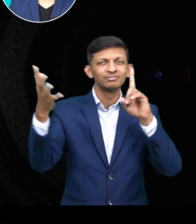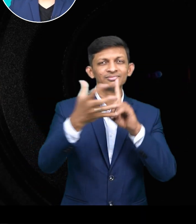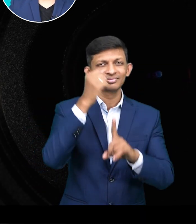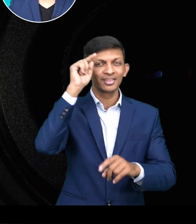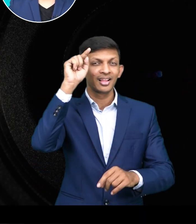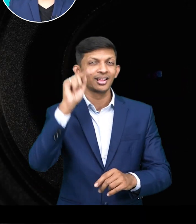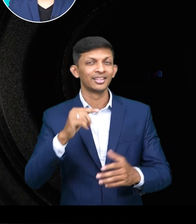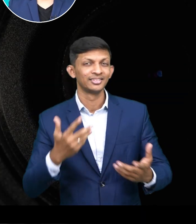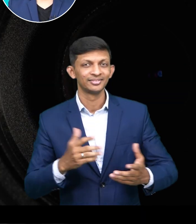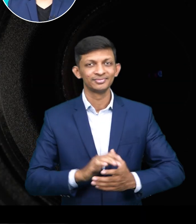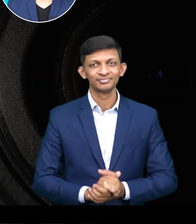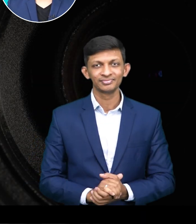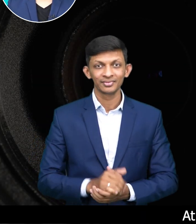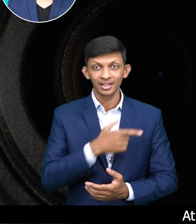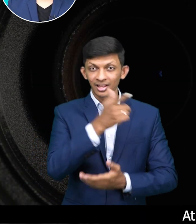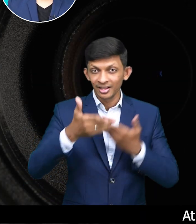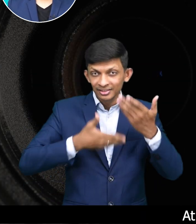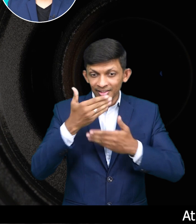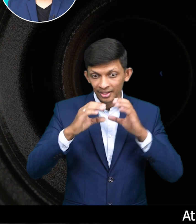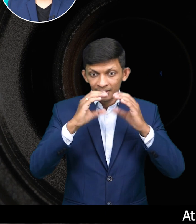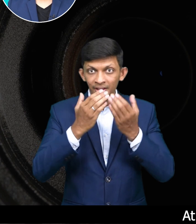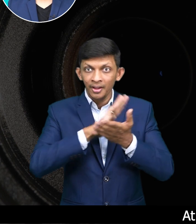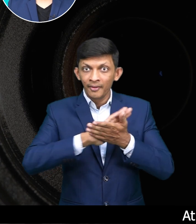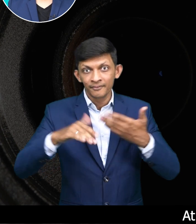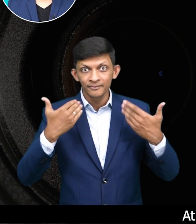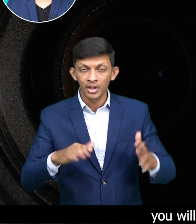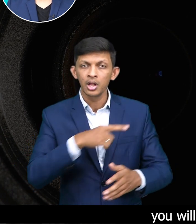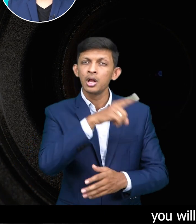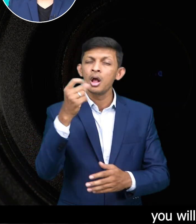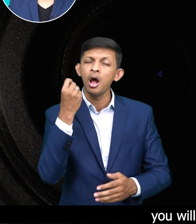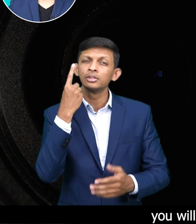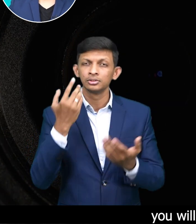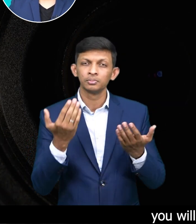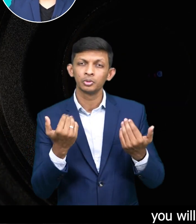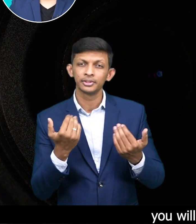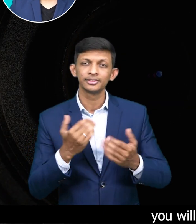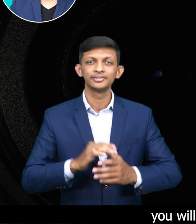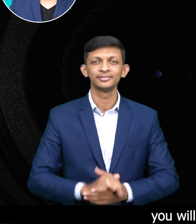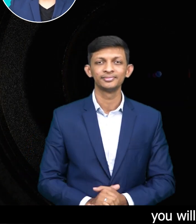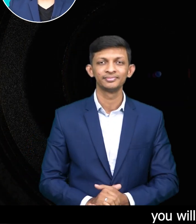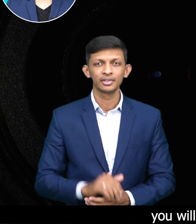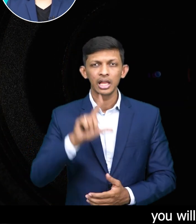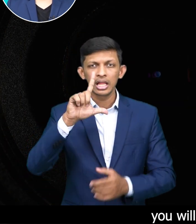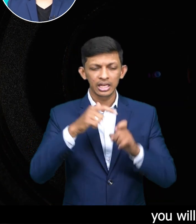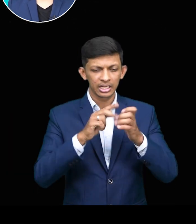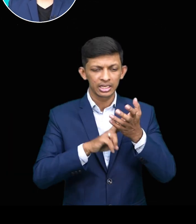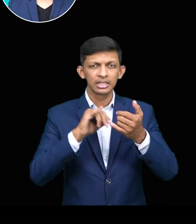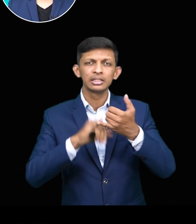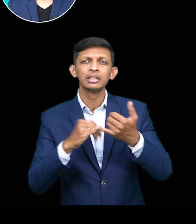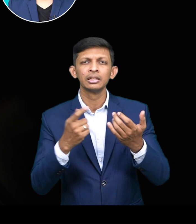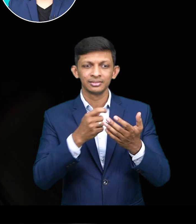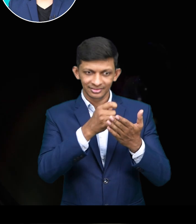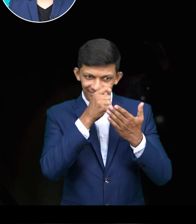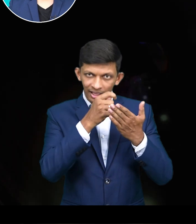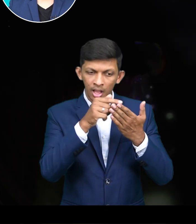Learning outcomes. At the end of this session, you will be able to understand about